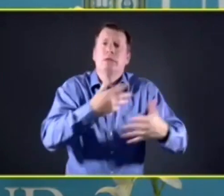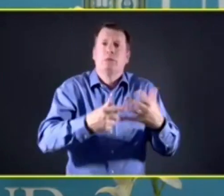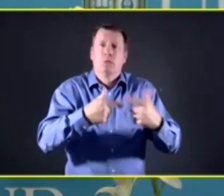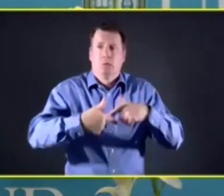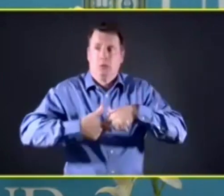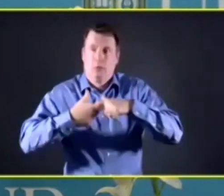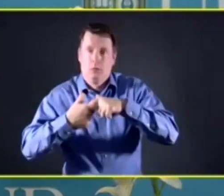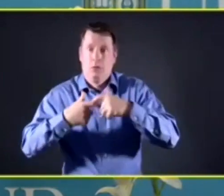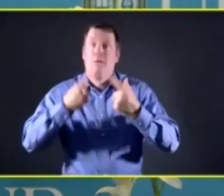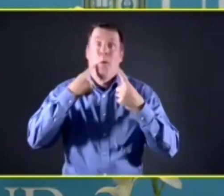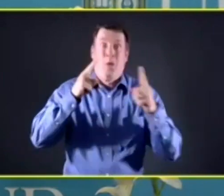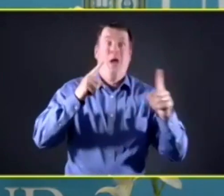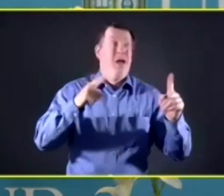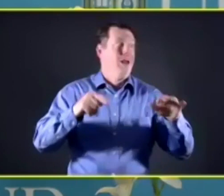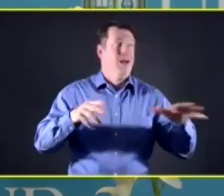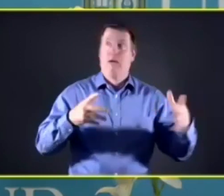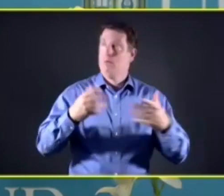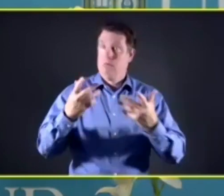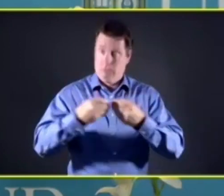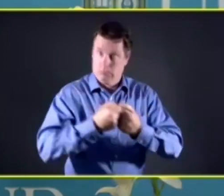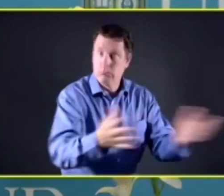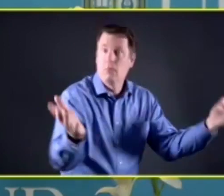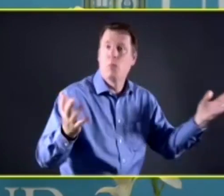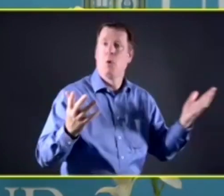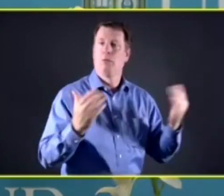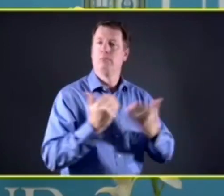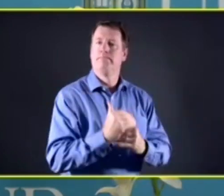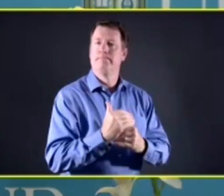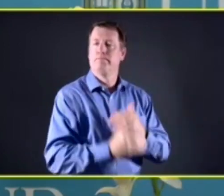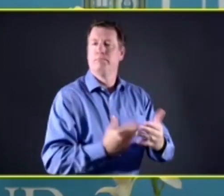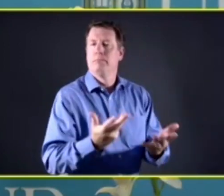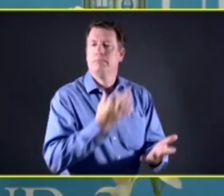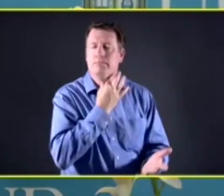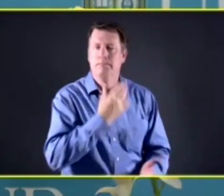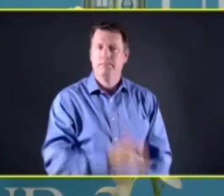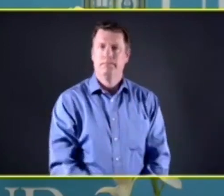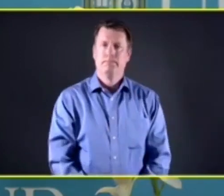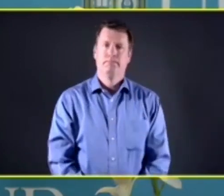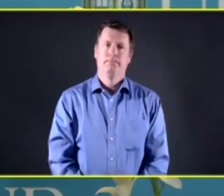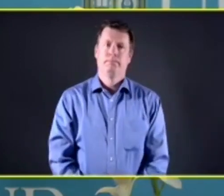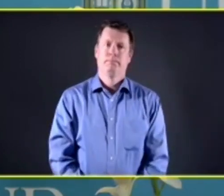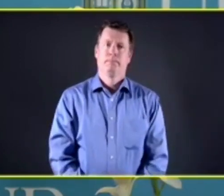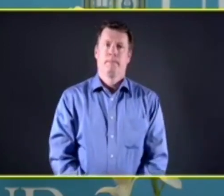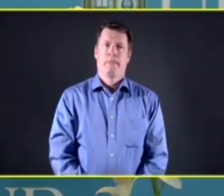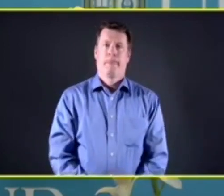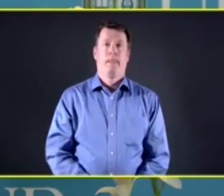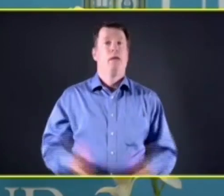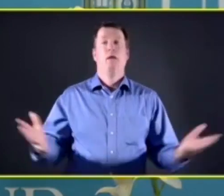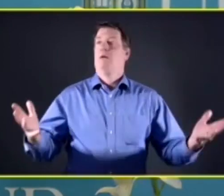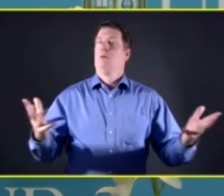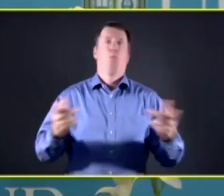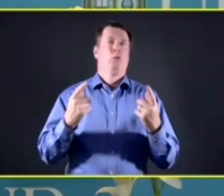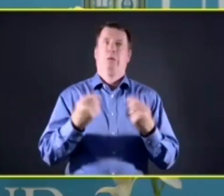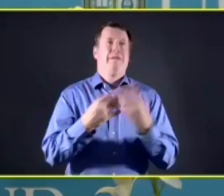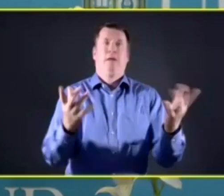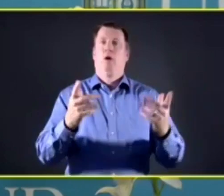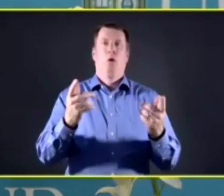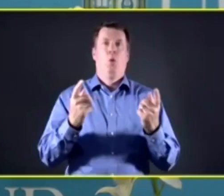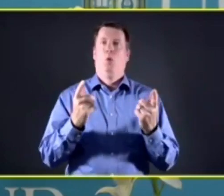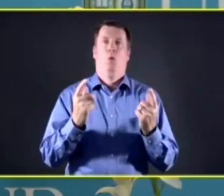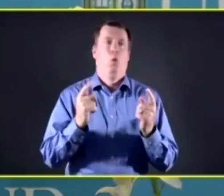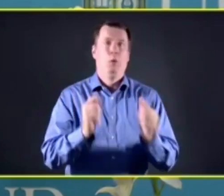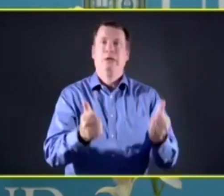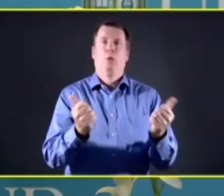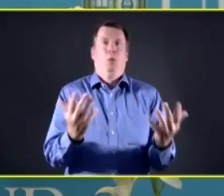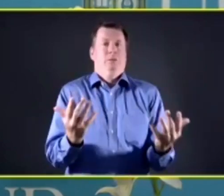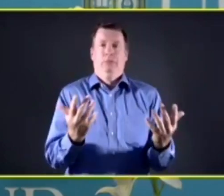it's very quickly, because it kind of almost has a jump start. So I think most Rochester physicians are not using